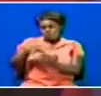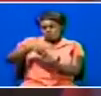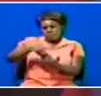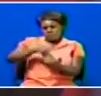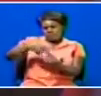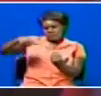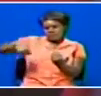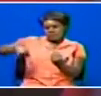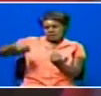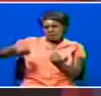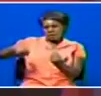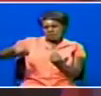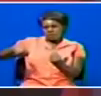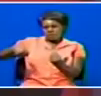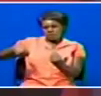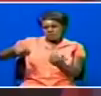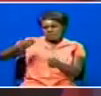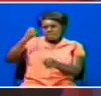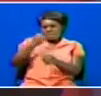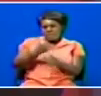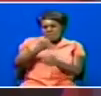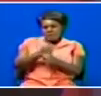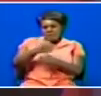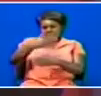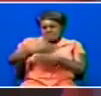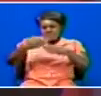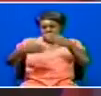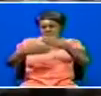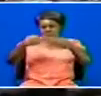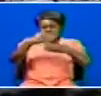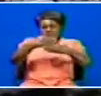carrier bags still in circulation to make building material.